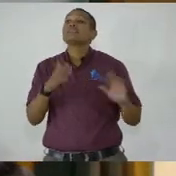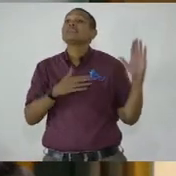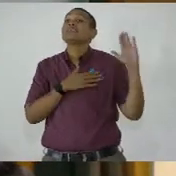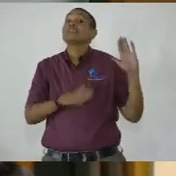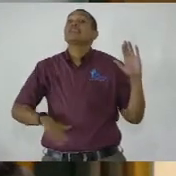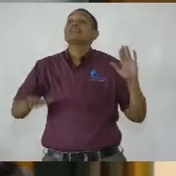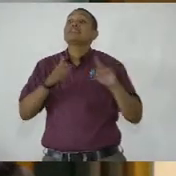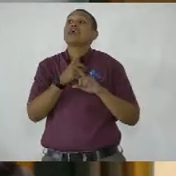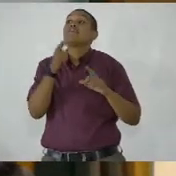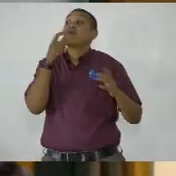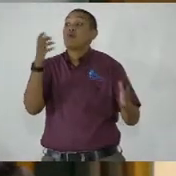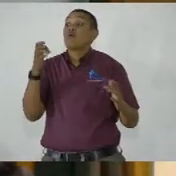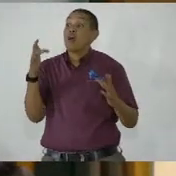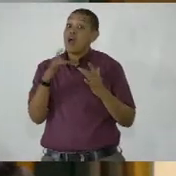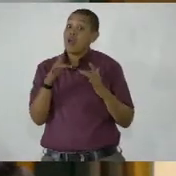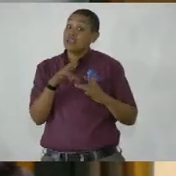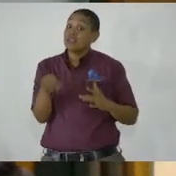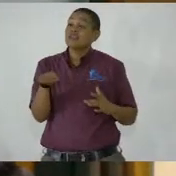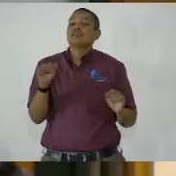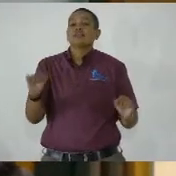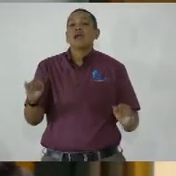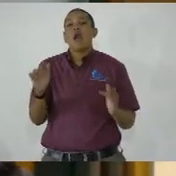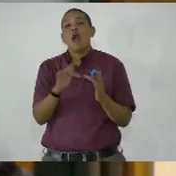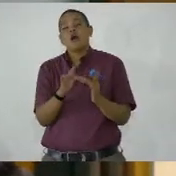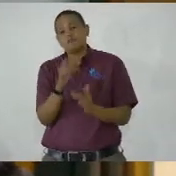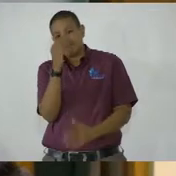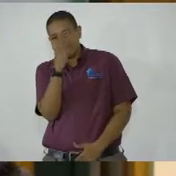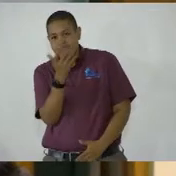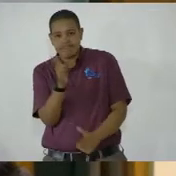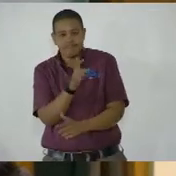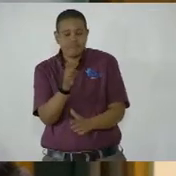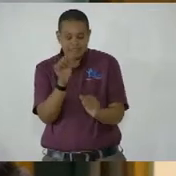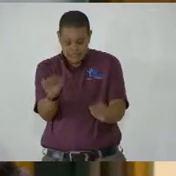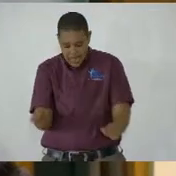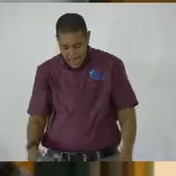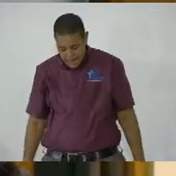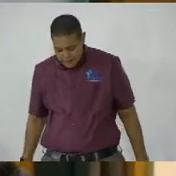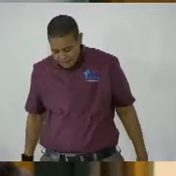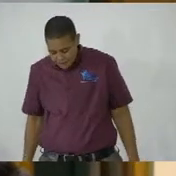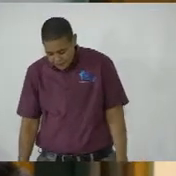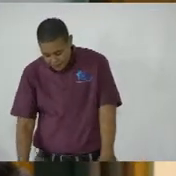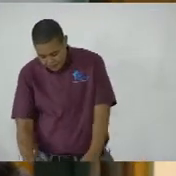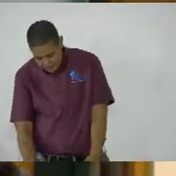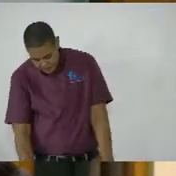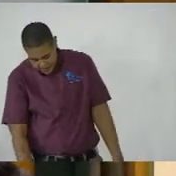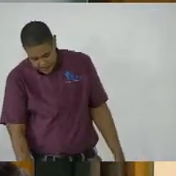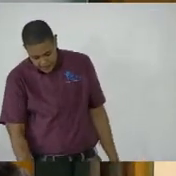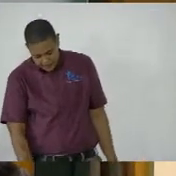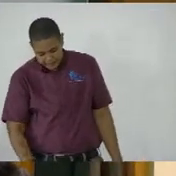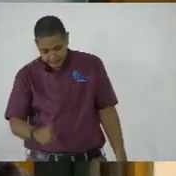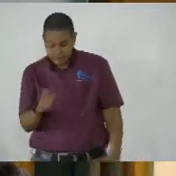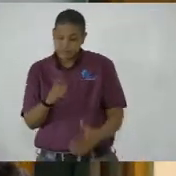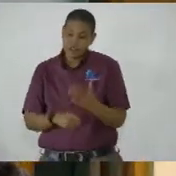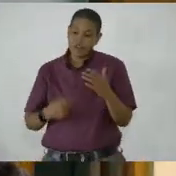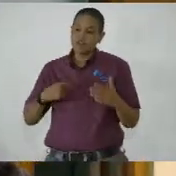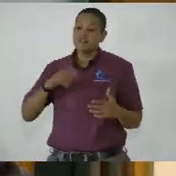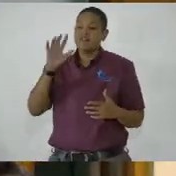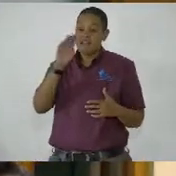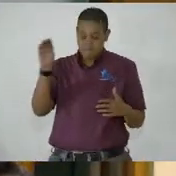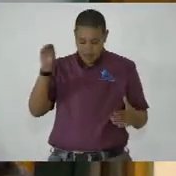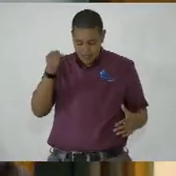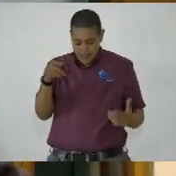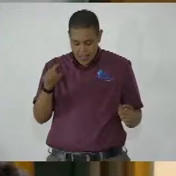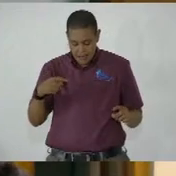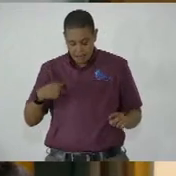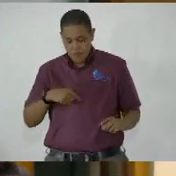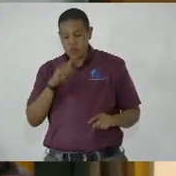who want to contact them can utilize. This venture, Madam Speaker, costs us $5 million, but we